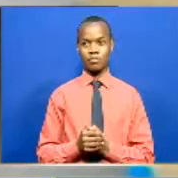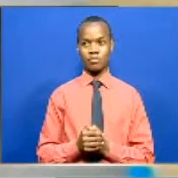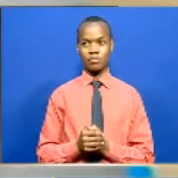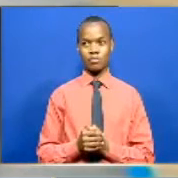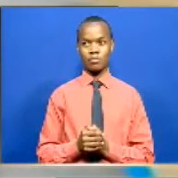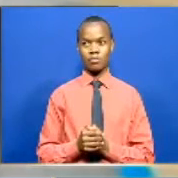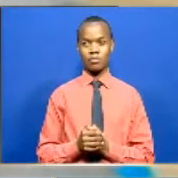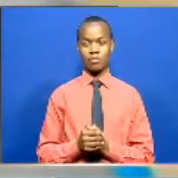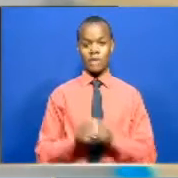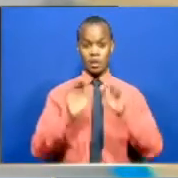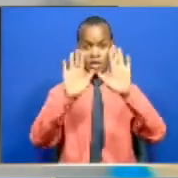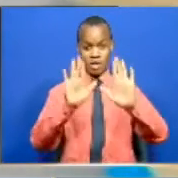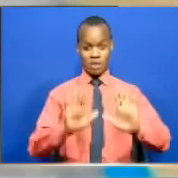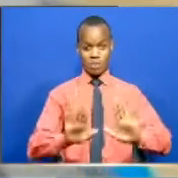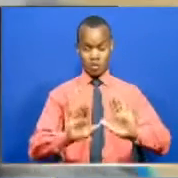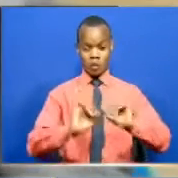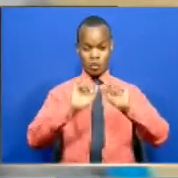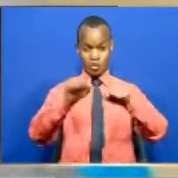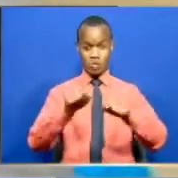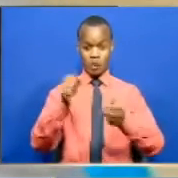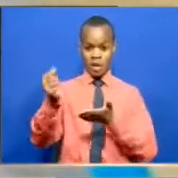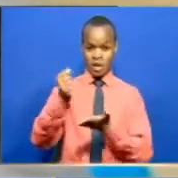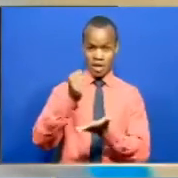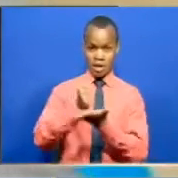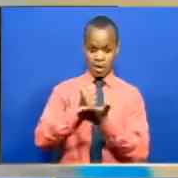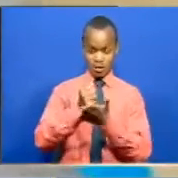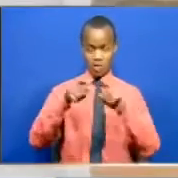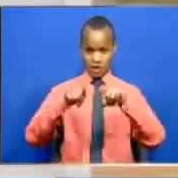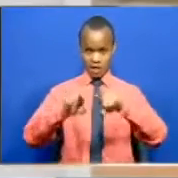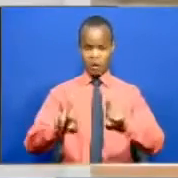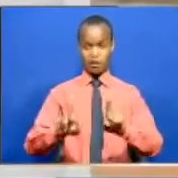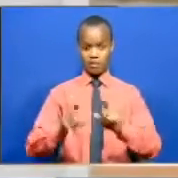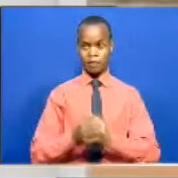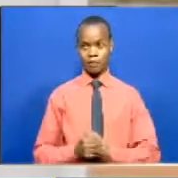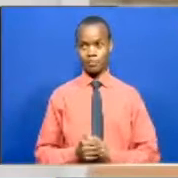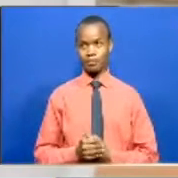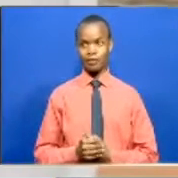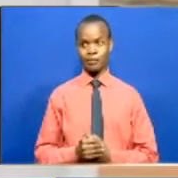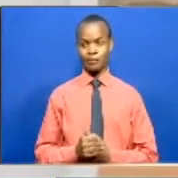You should create your own employments, others just to facilitate.